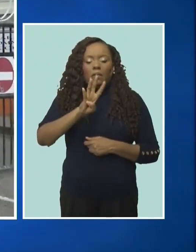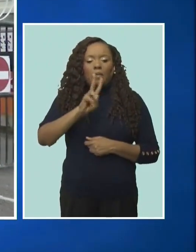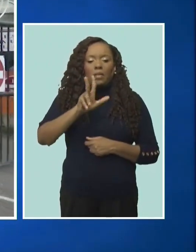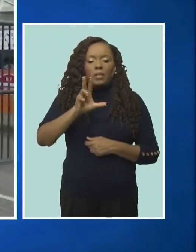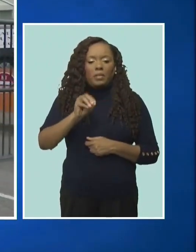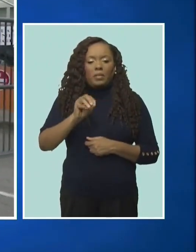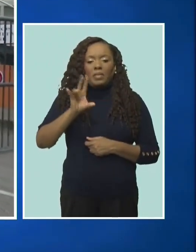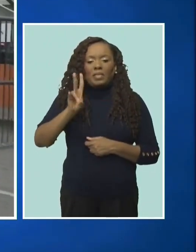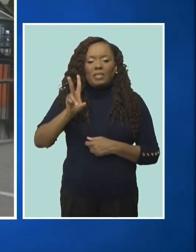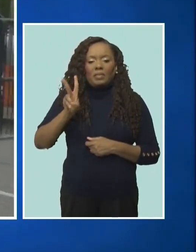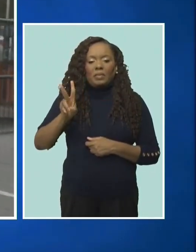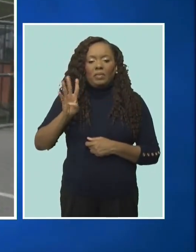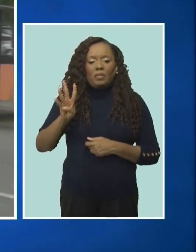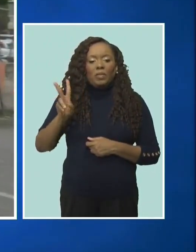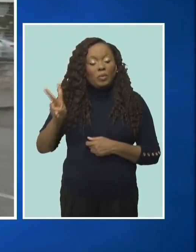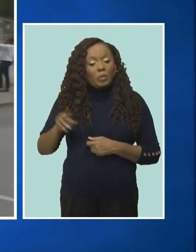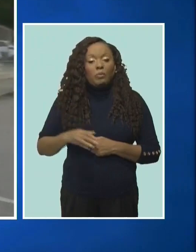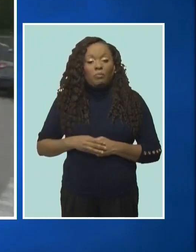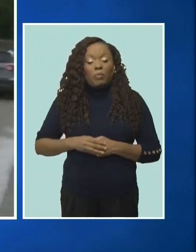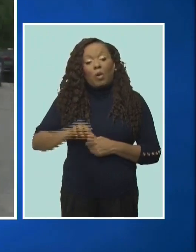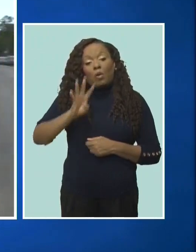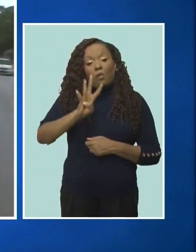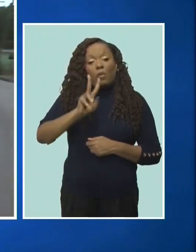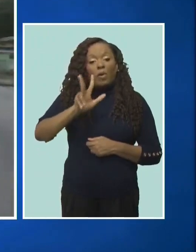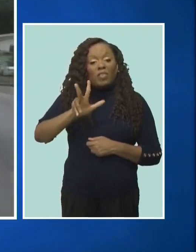at 430-7242 or